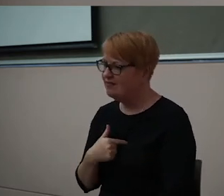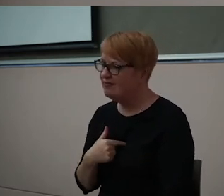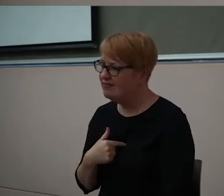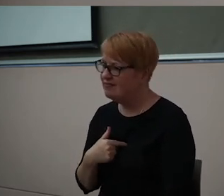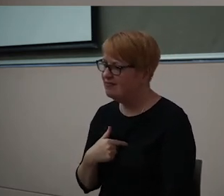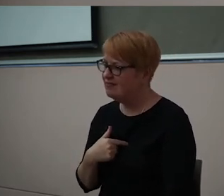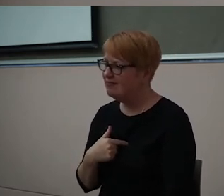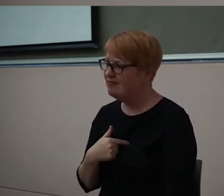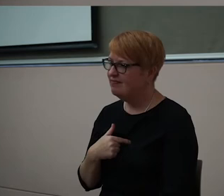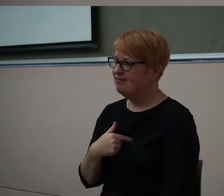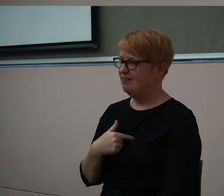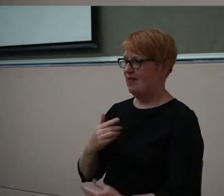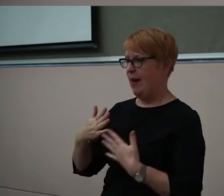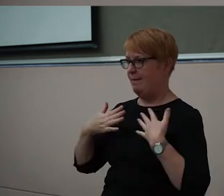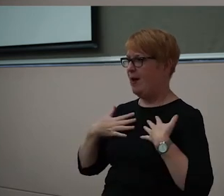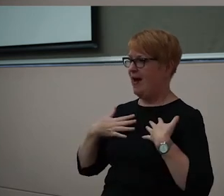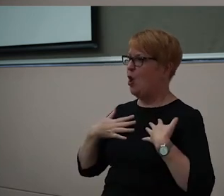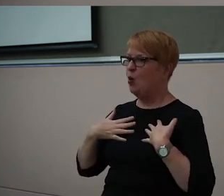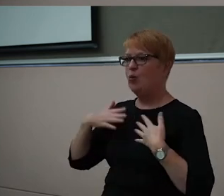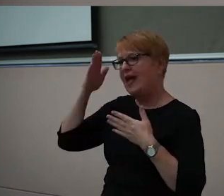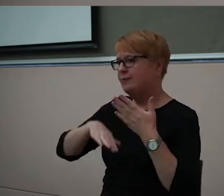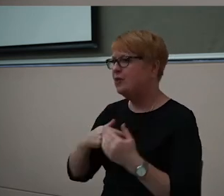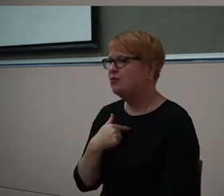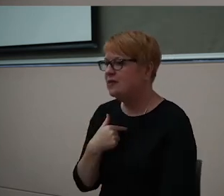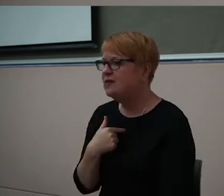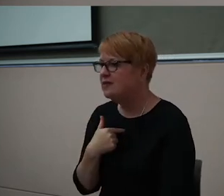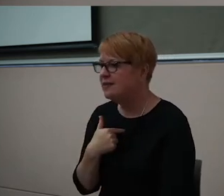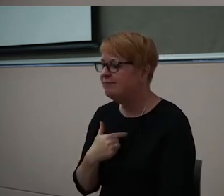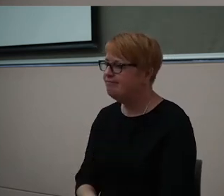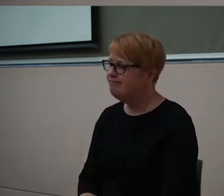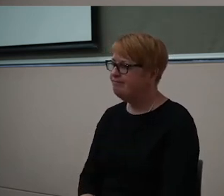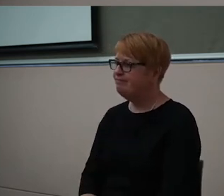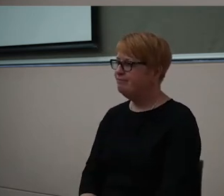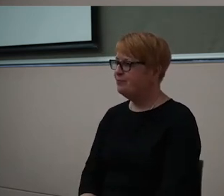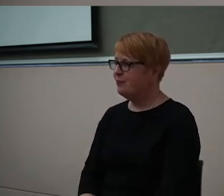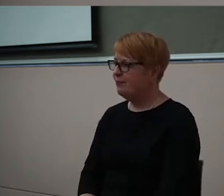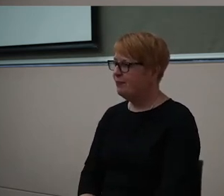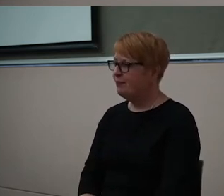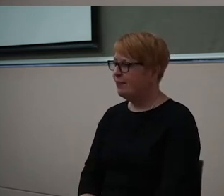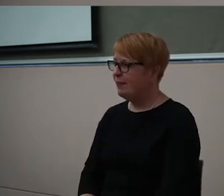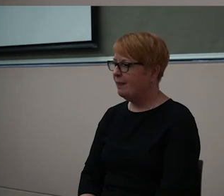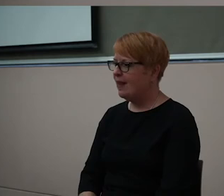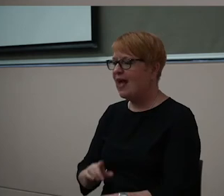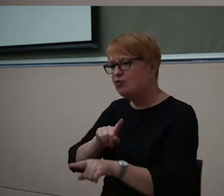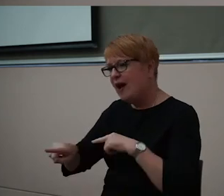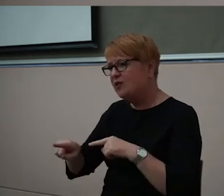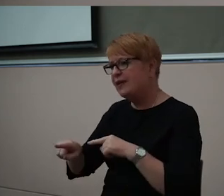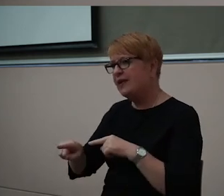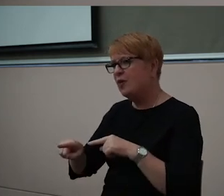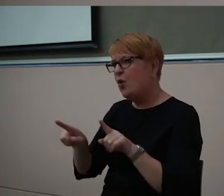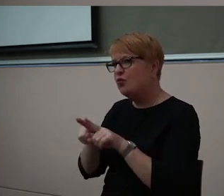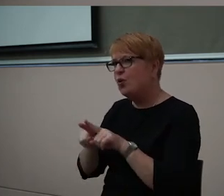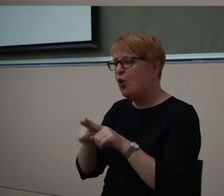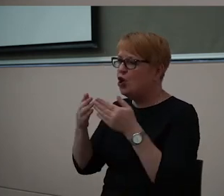Jade's voice when I listened to it in that house as well. When you are inviting somebody to, when you work with